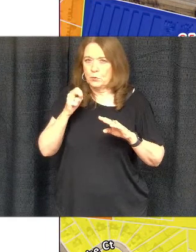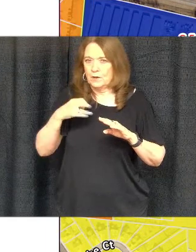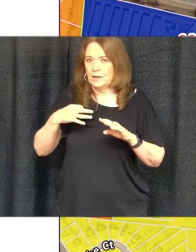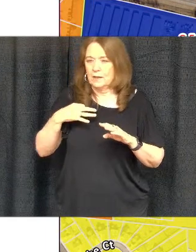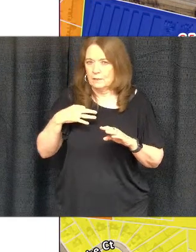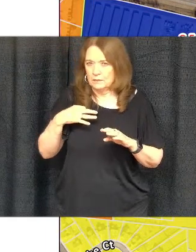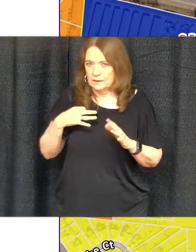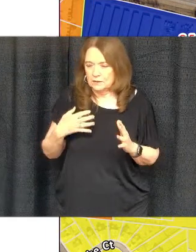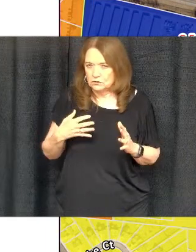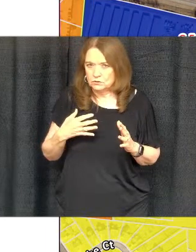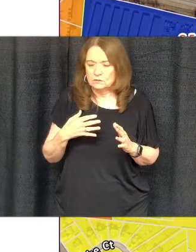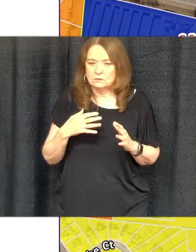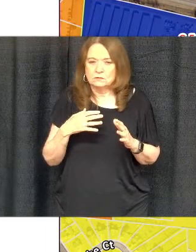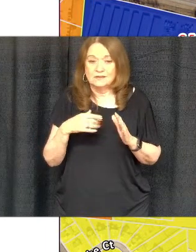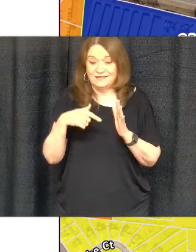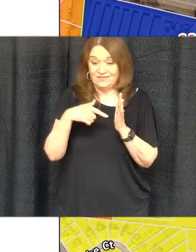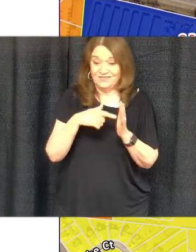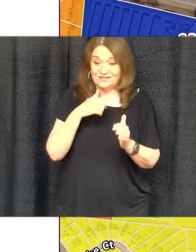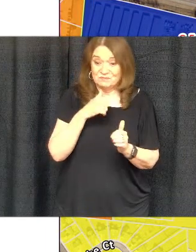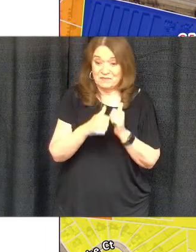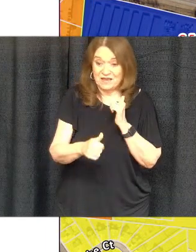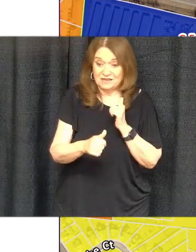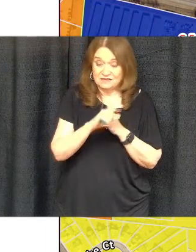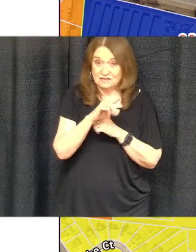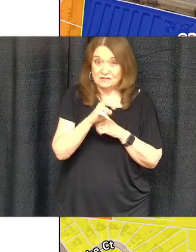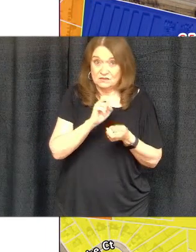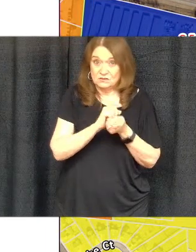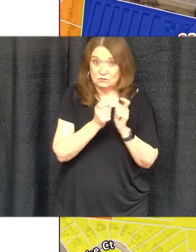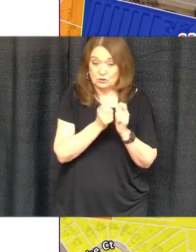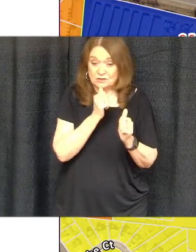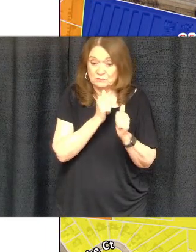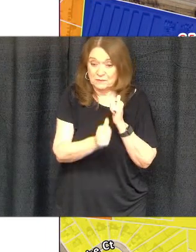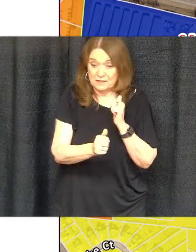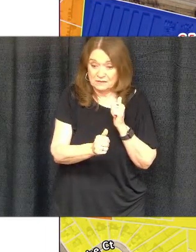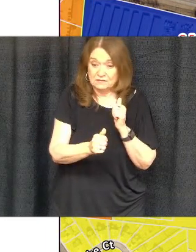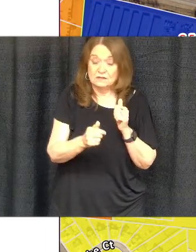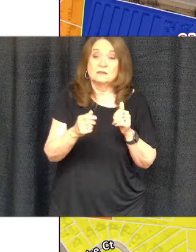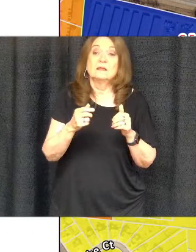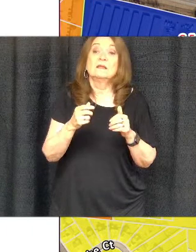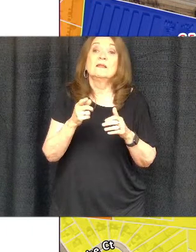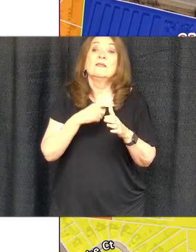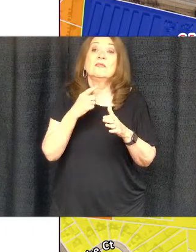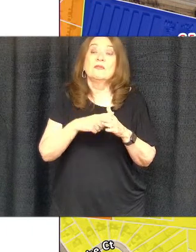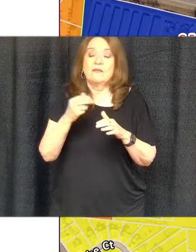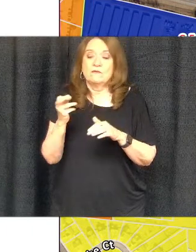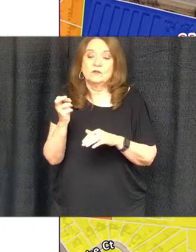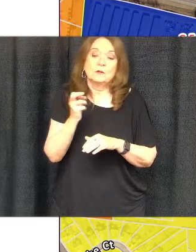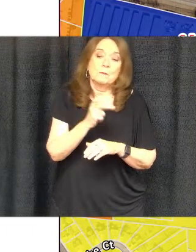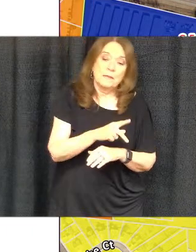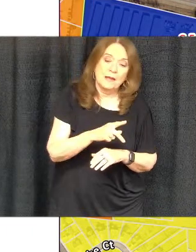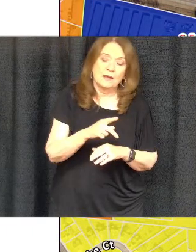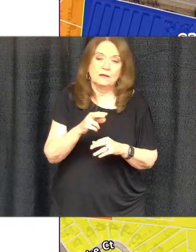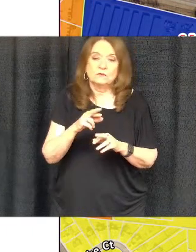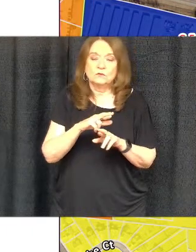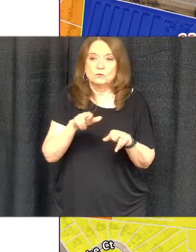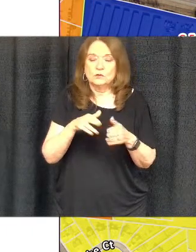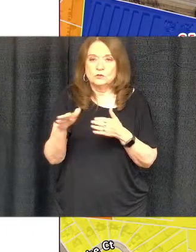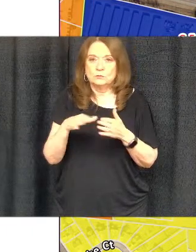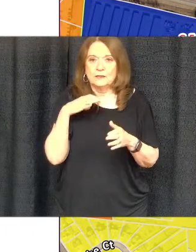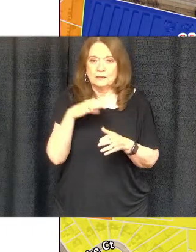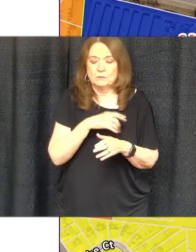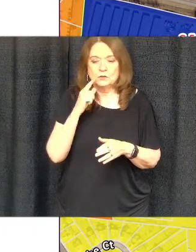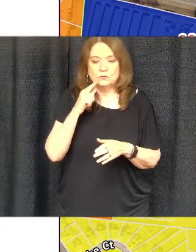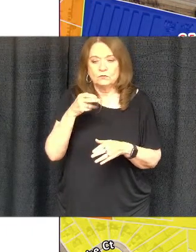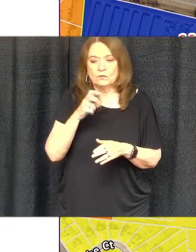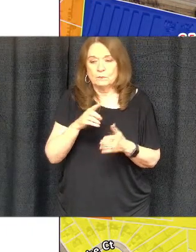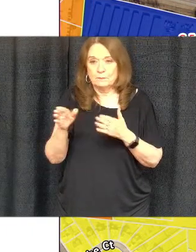application here. If this passes, the zone change passes, when they want to develop, they have to come back to the Planning Commission for final PUD plan. At that time, the